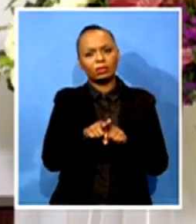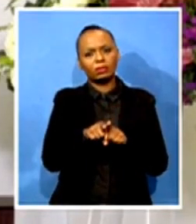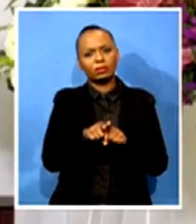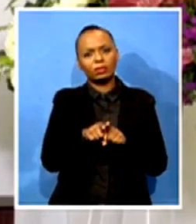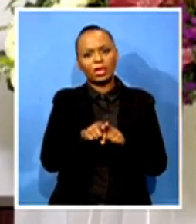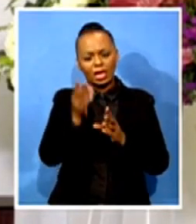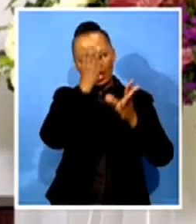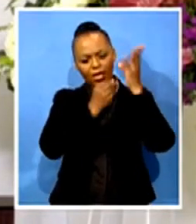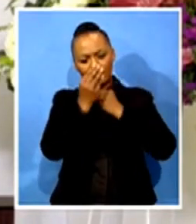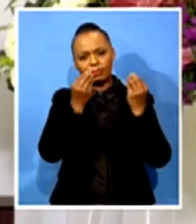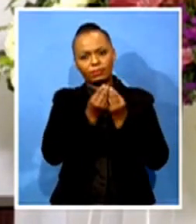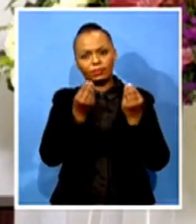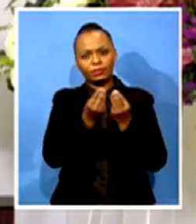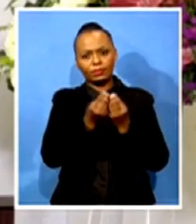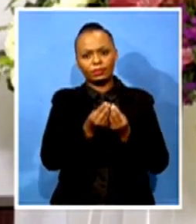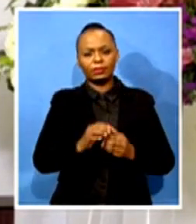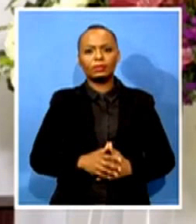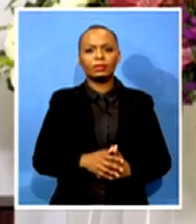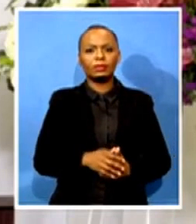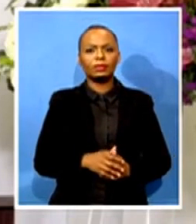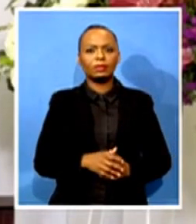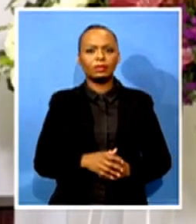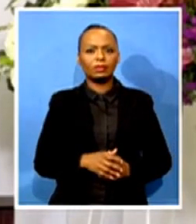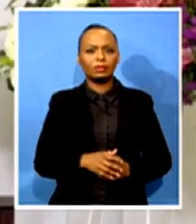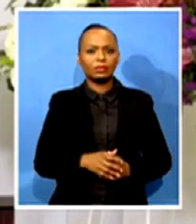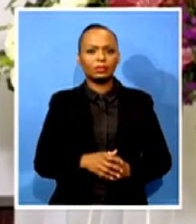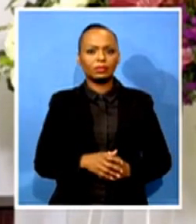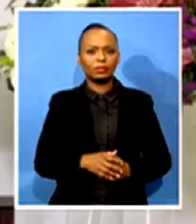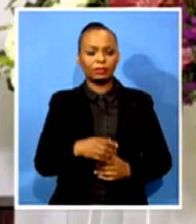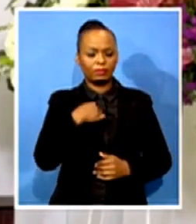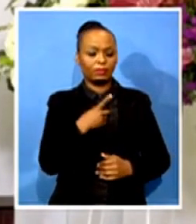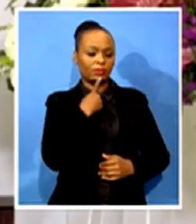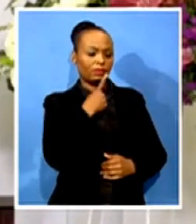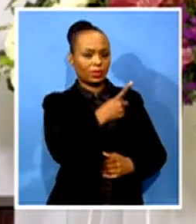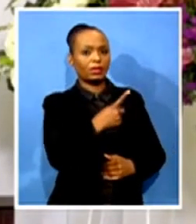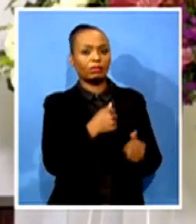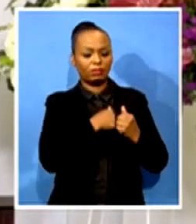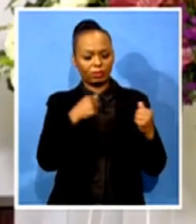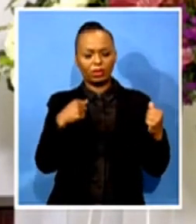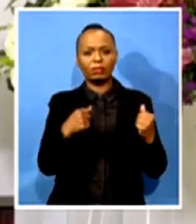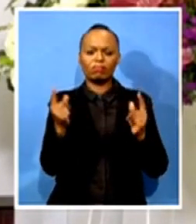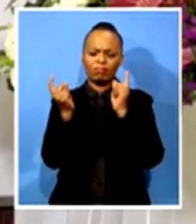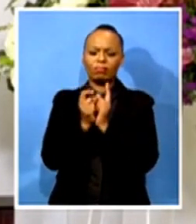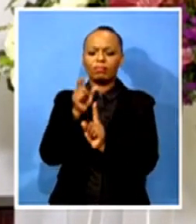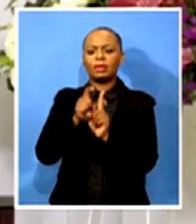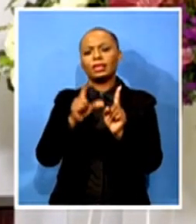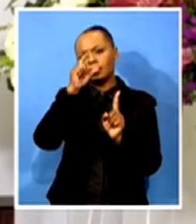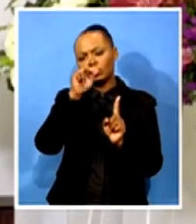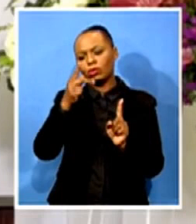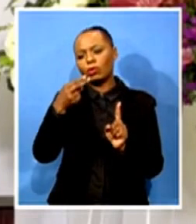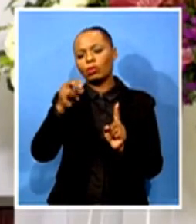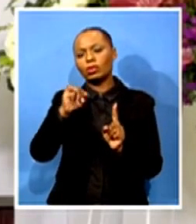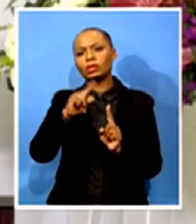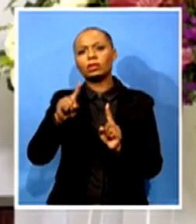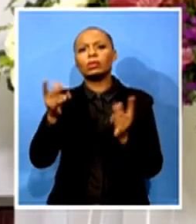I'll tell you ukuthi ngihlangane phi noSisikhosi. Ngihlangane naye eSt John's, isakwandu sando kwakhiwa eSt